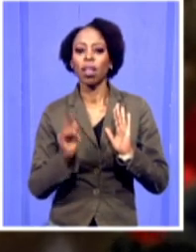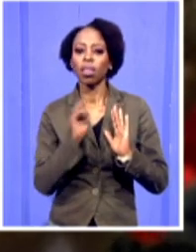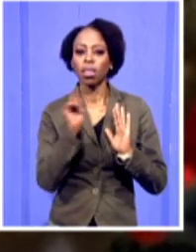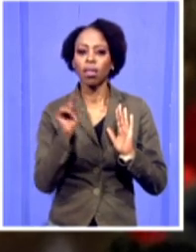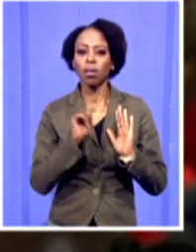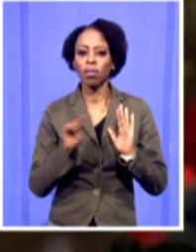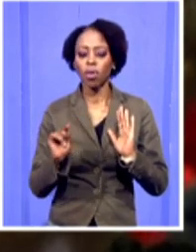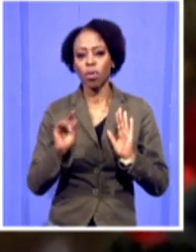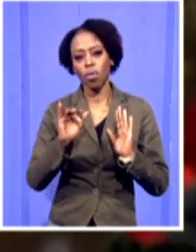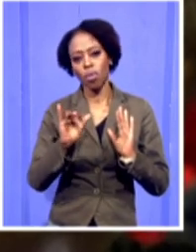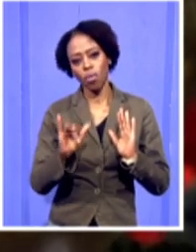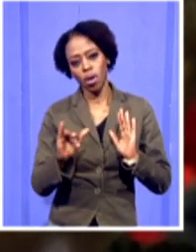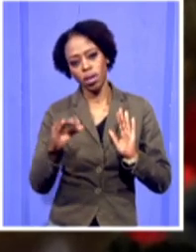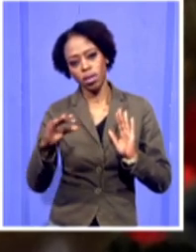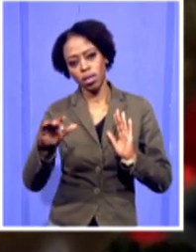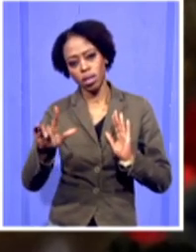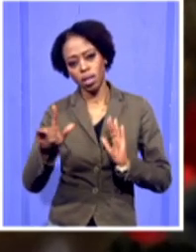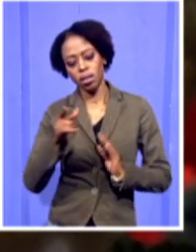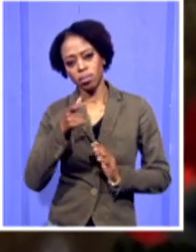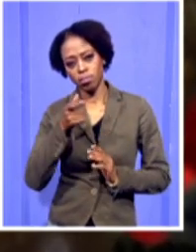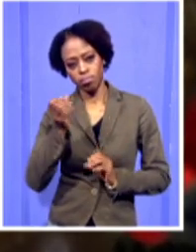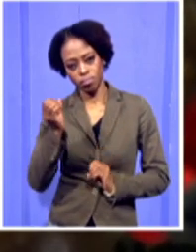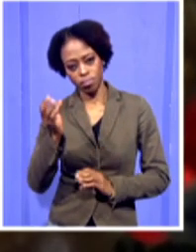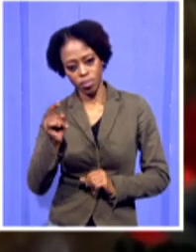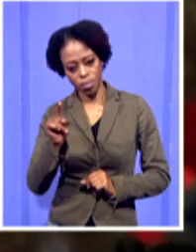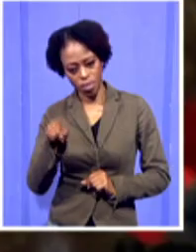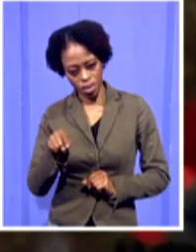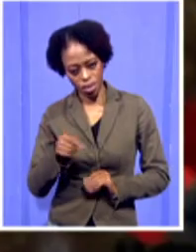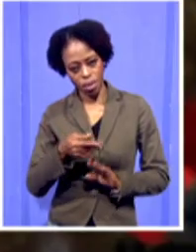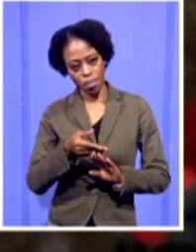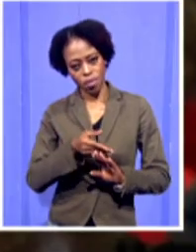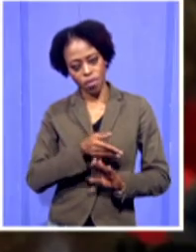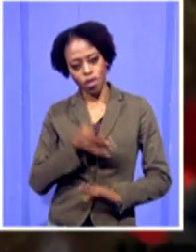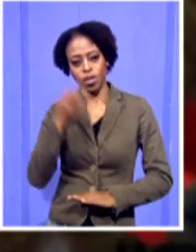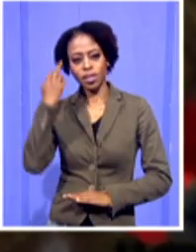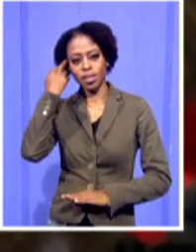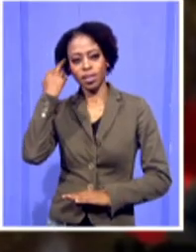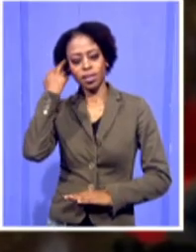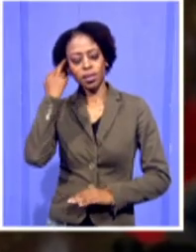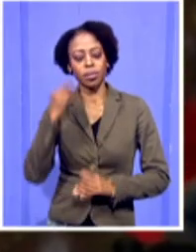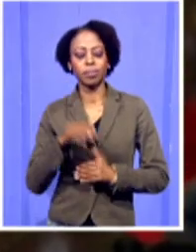should speak just before the General Secretary.